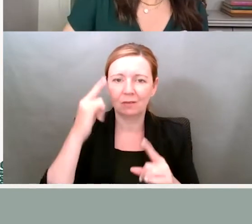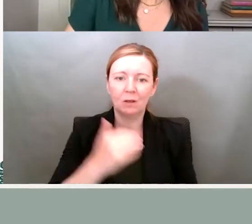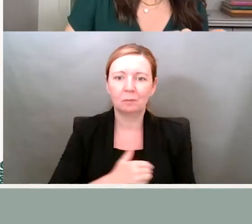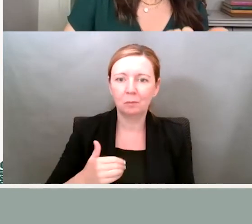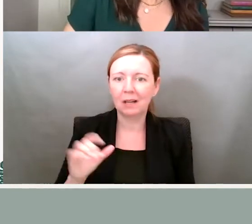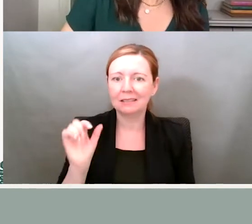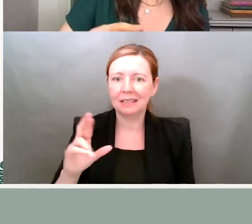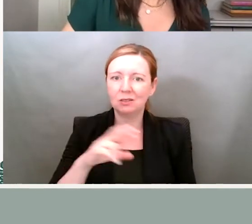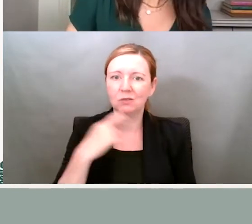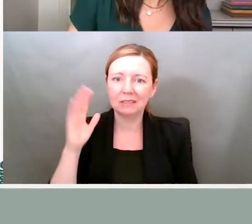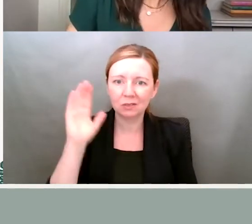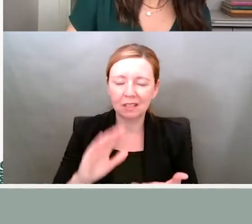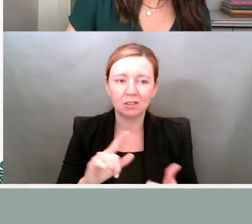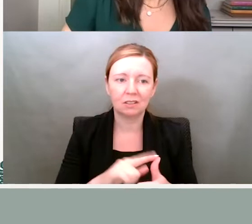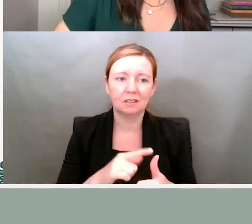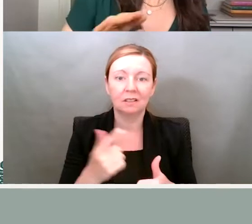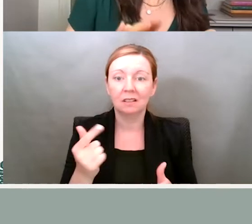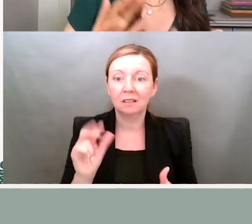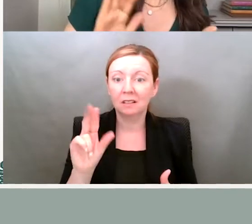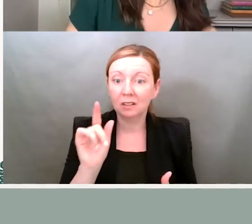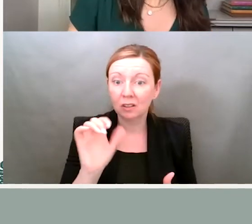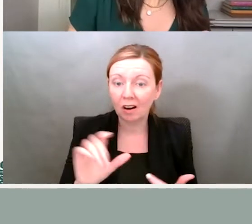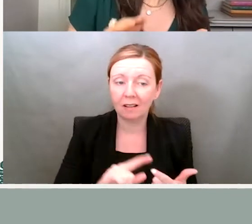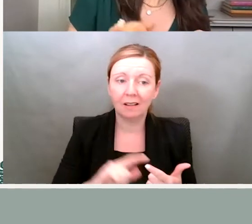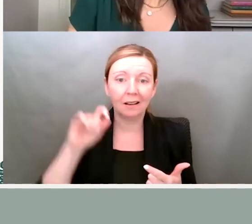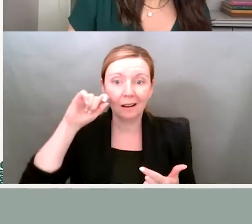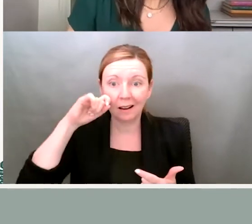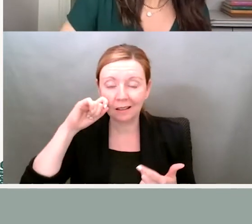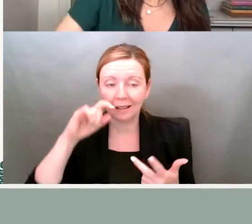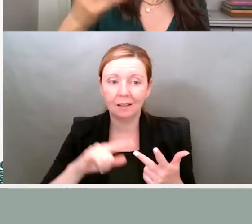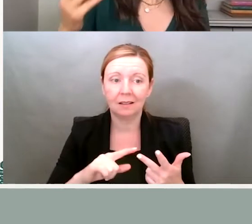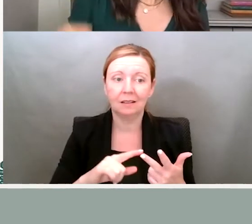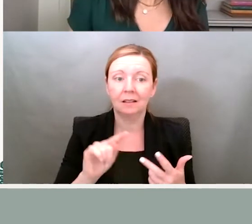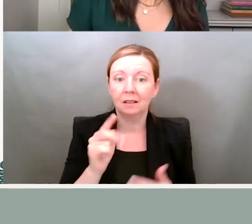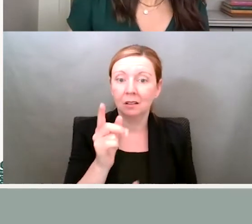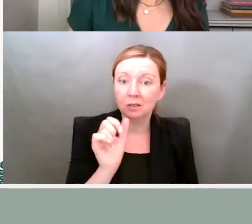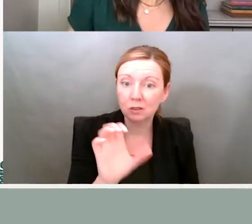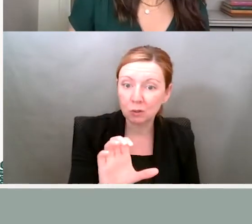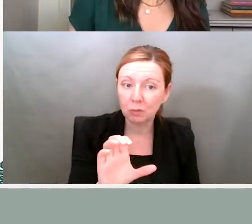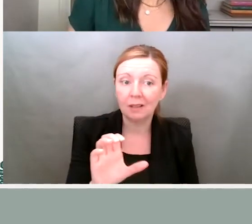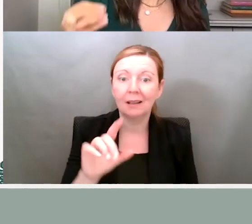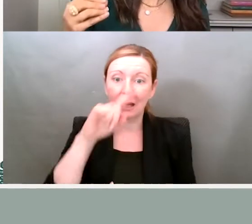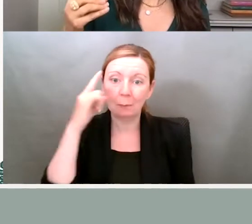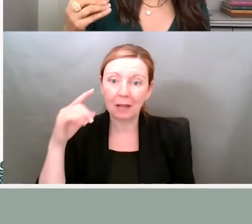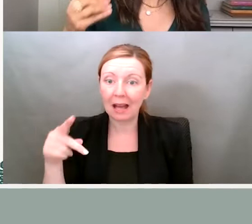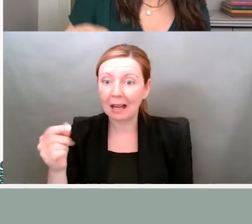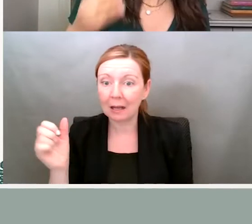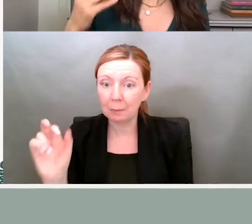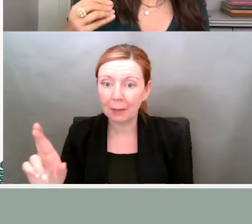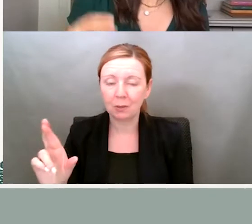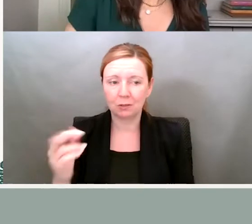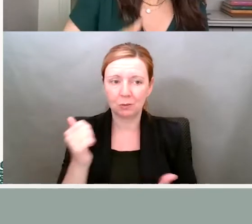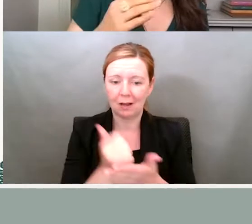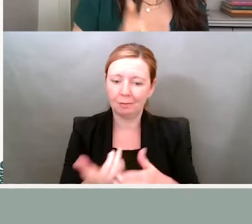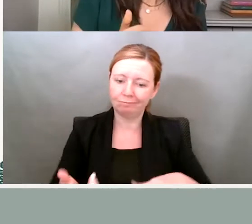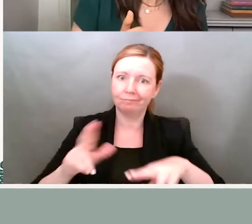well. It has garlic and onion, turmeric, black pepper to enhance absorption of the active compound in